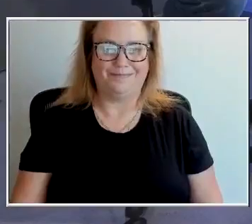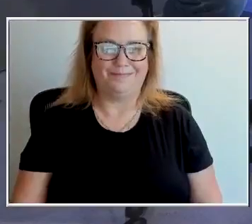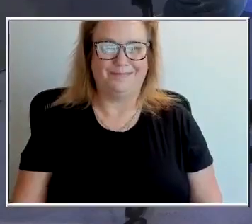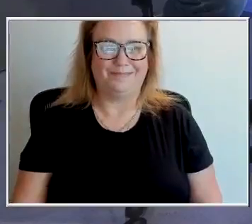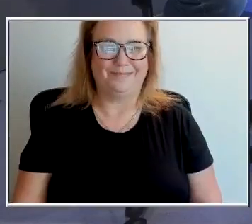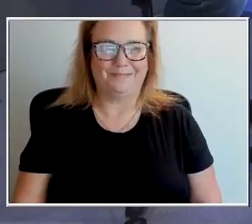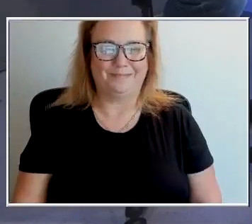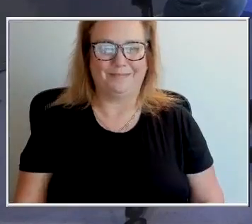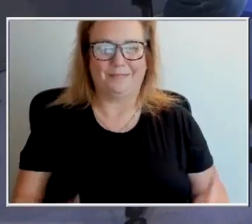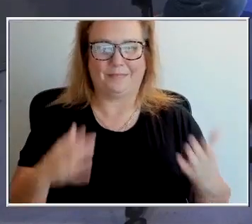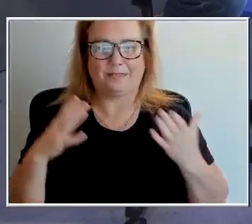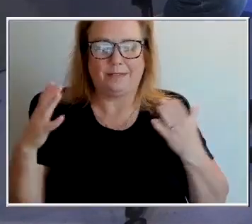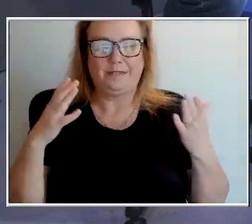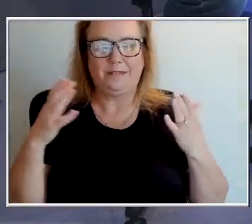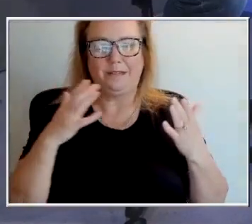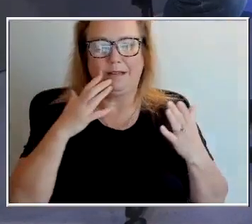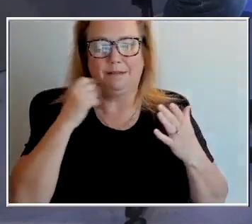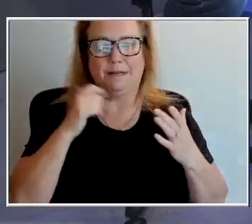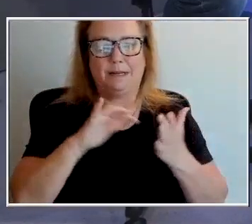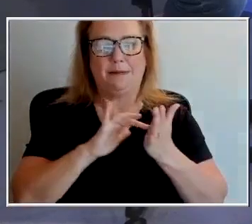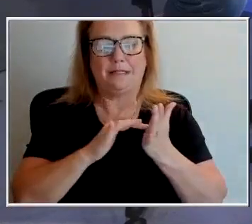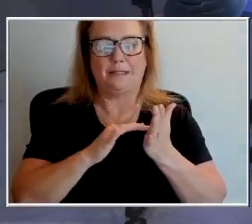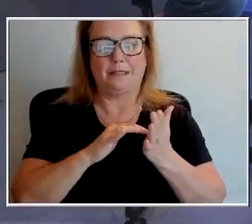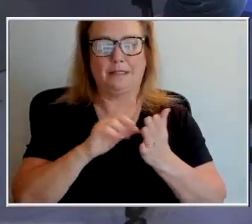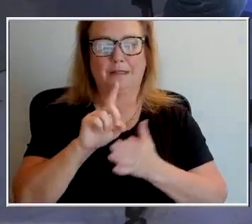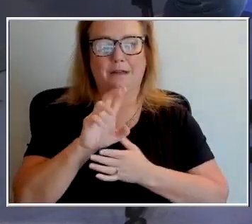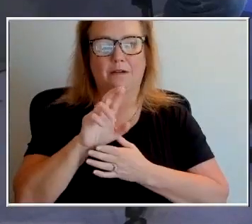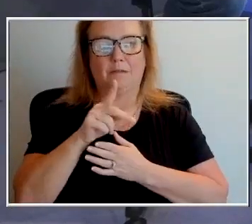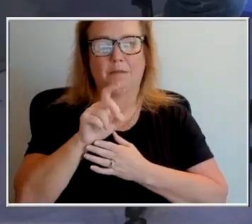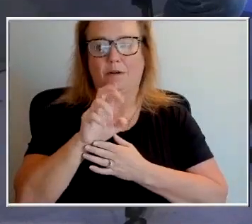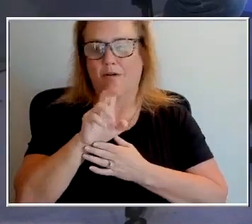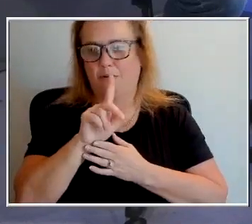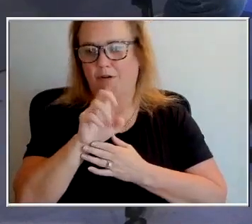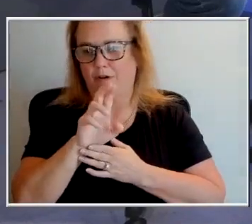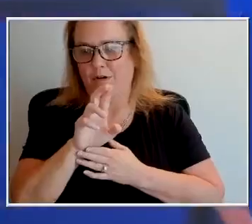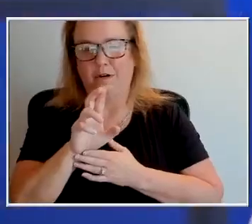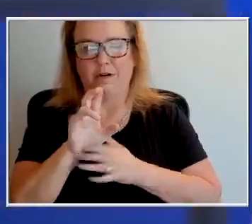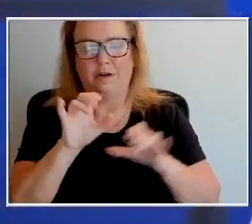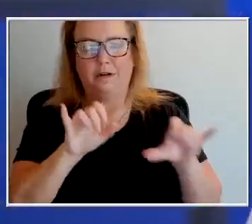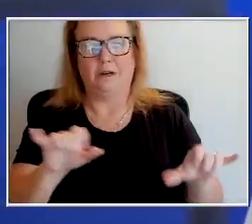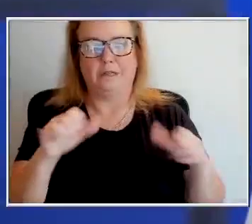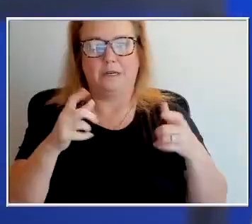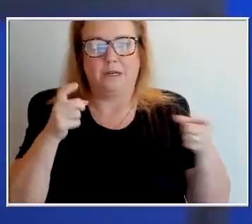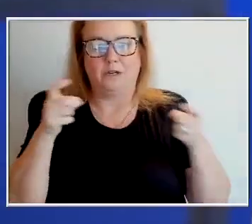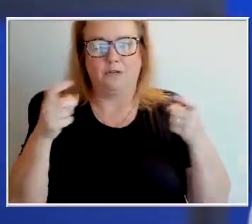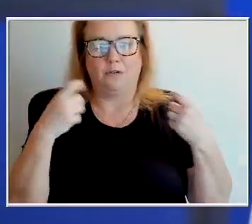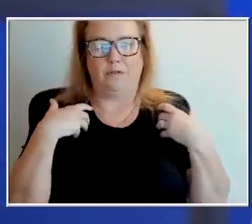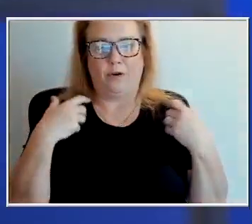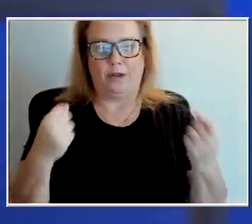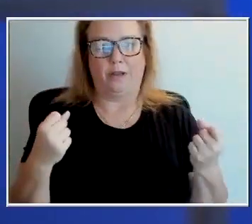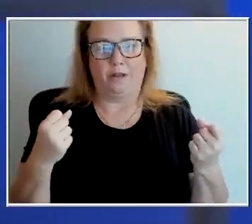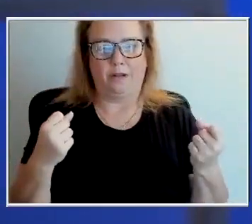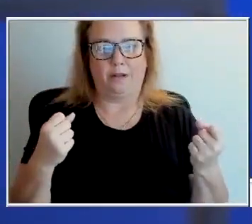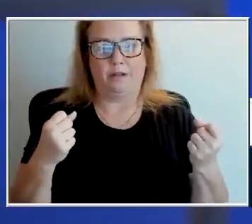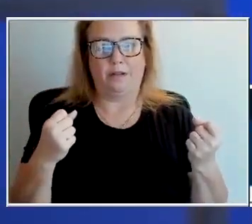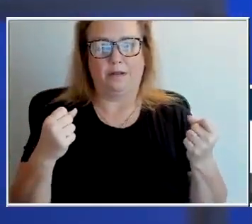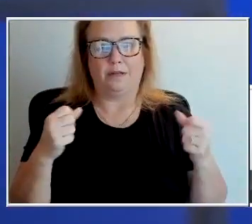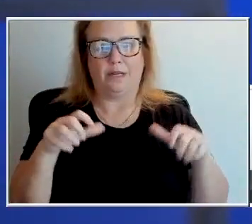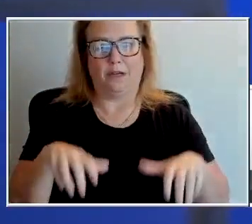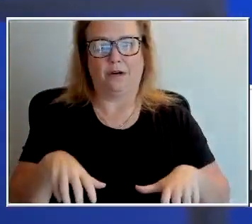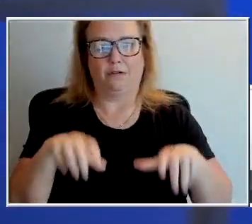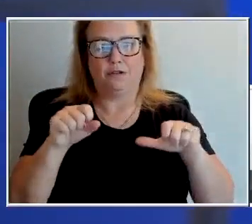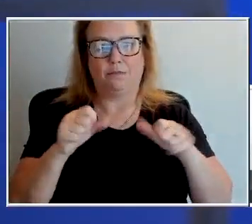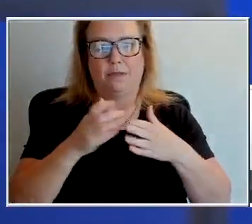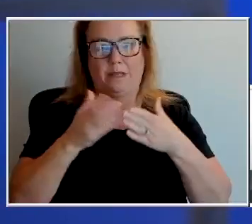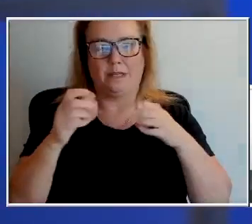part of being in medicine, I think. Dr. Parker, final thoughts. I think common theme, taking control of your health, take ownership of the things you can control,